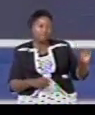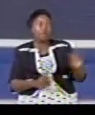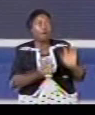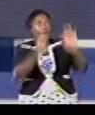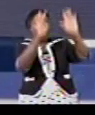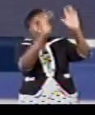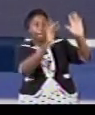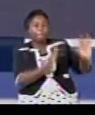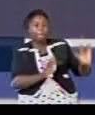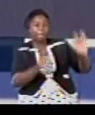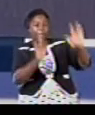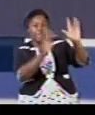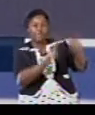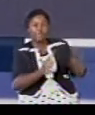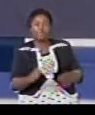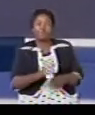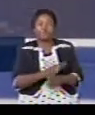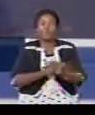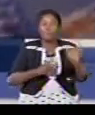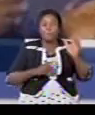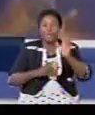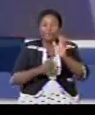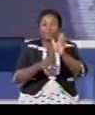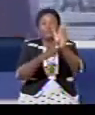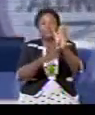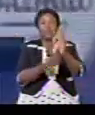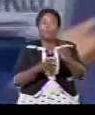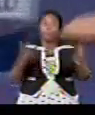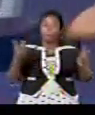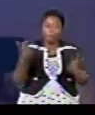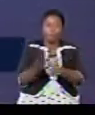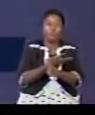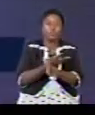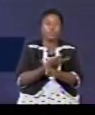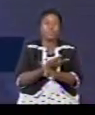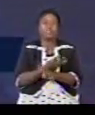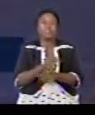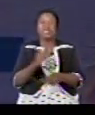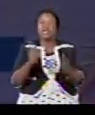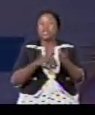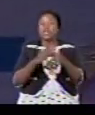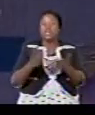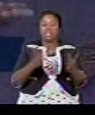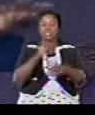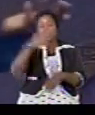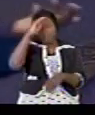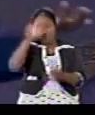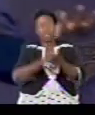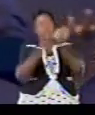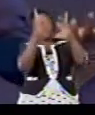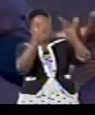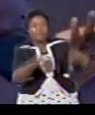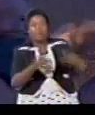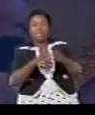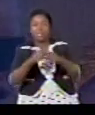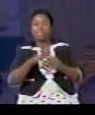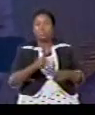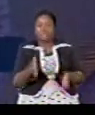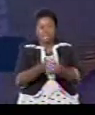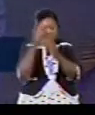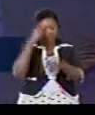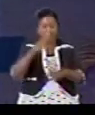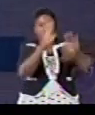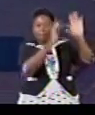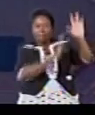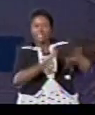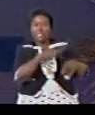merciful manifestations multiplied. Here is a man that came. He was asking for mercy. It's